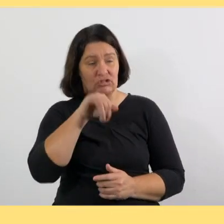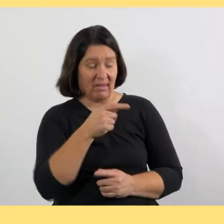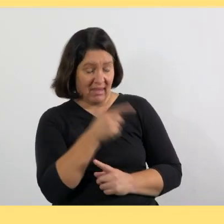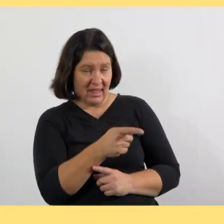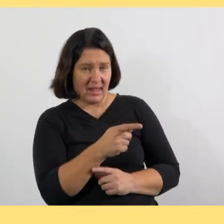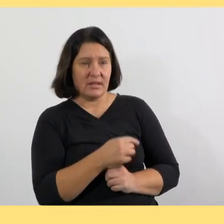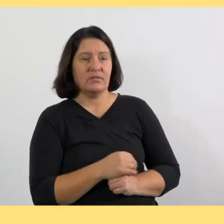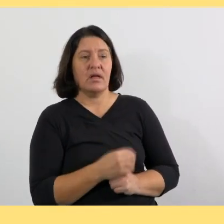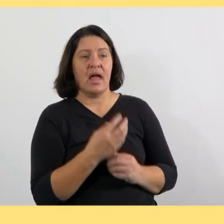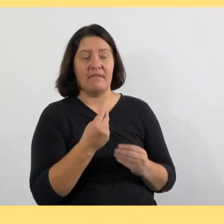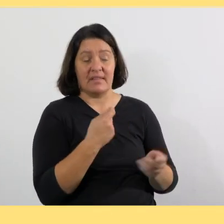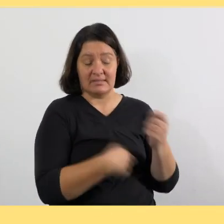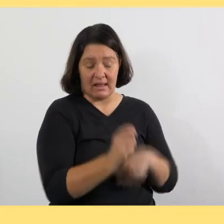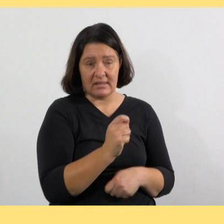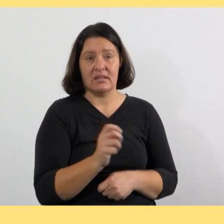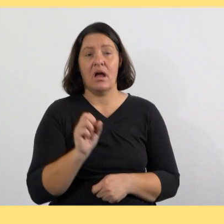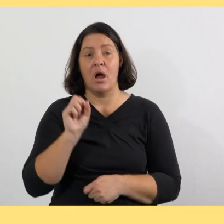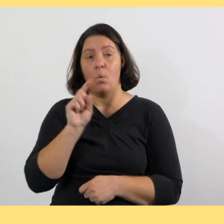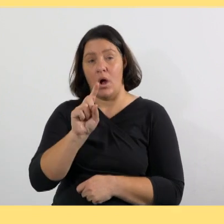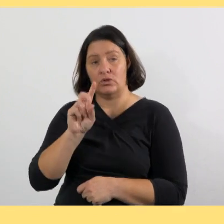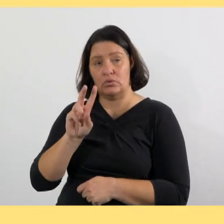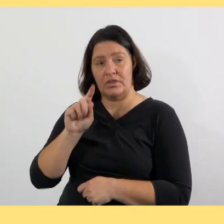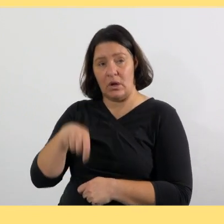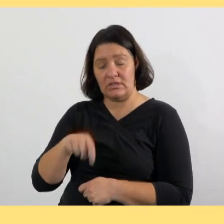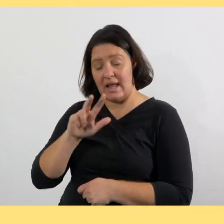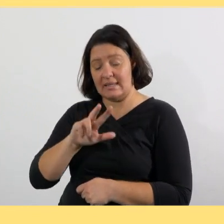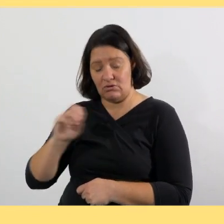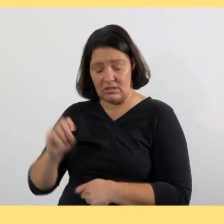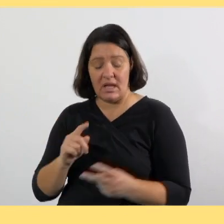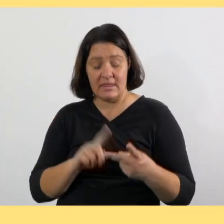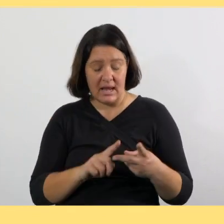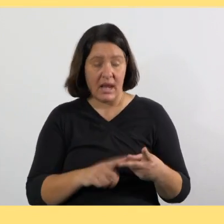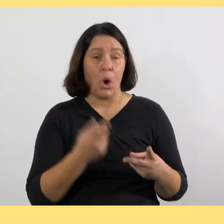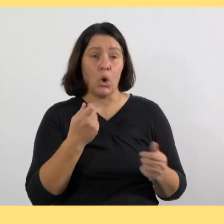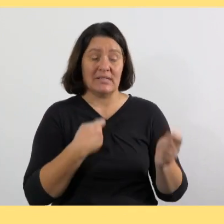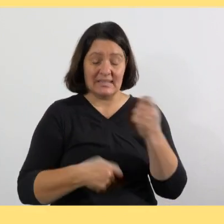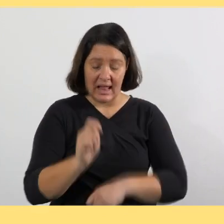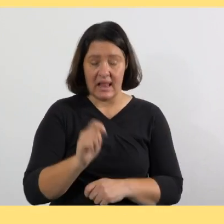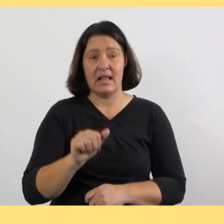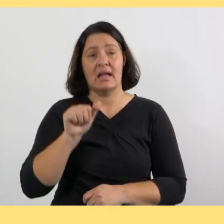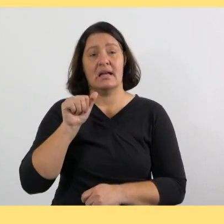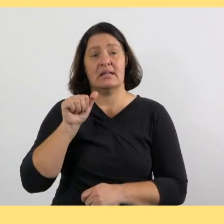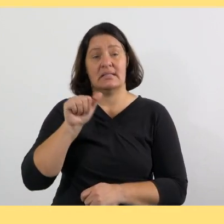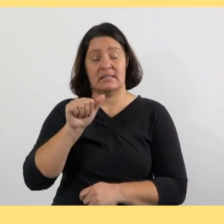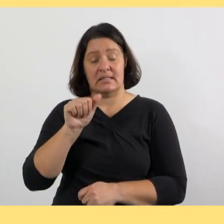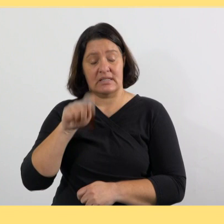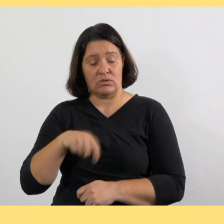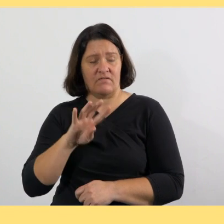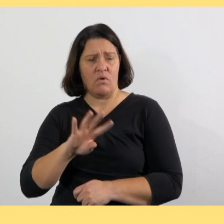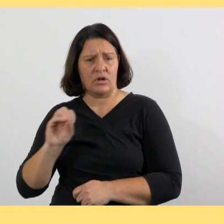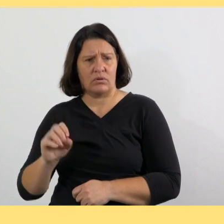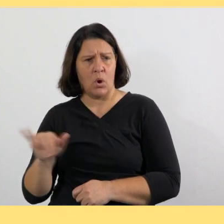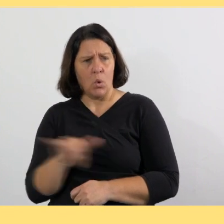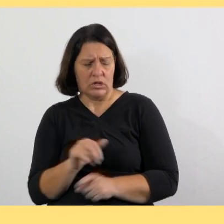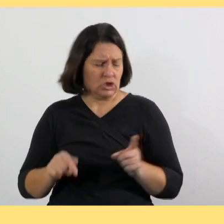I have my sales, which is 12,800. I also have cost of sales, which is 6,400. Which of these